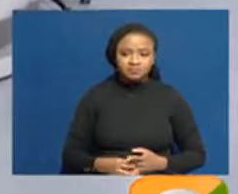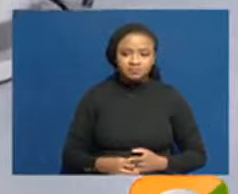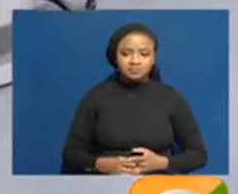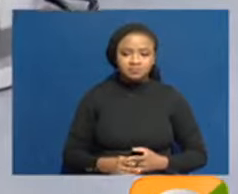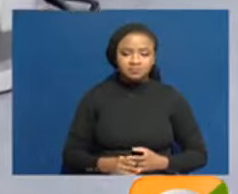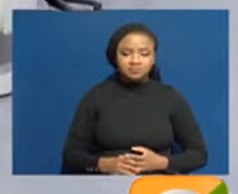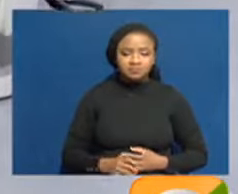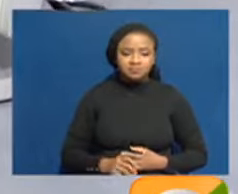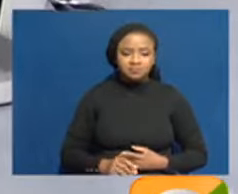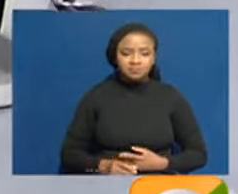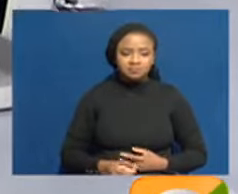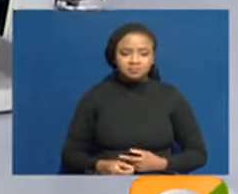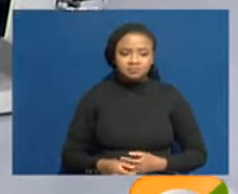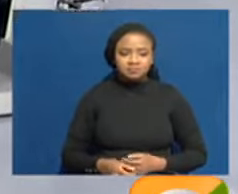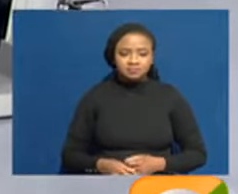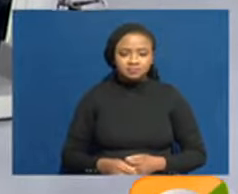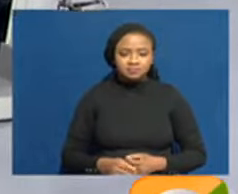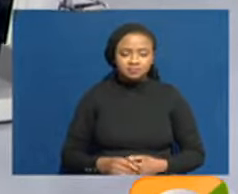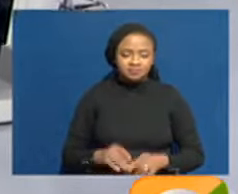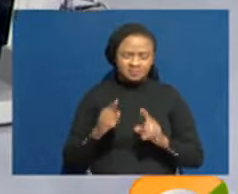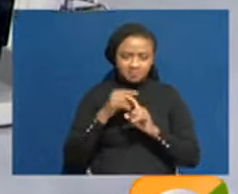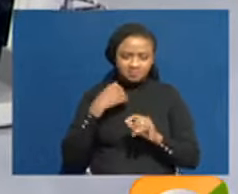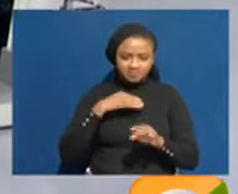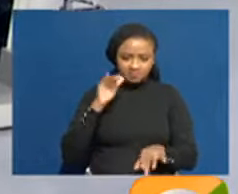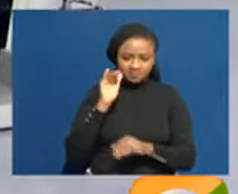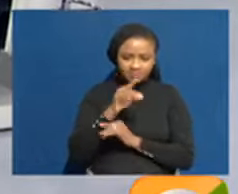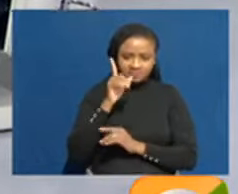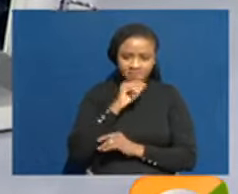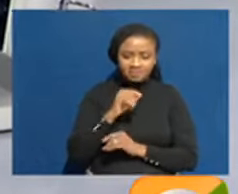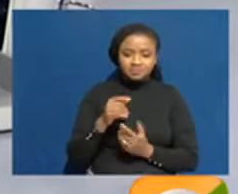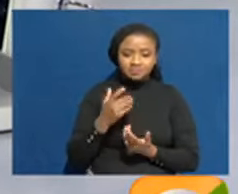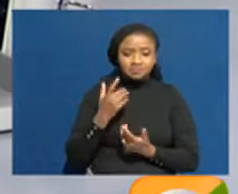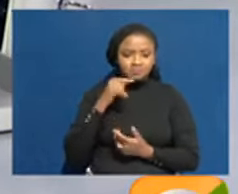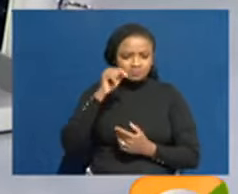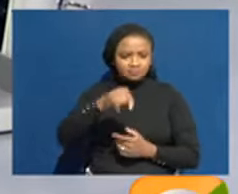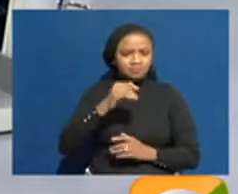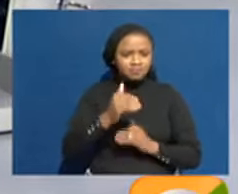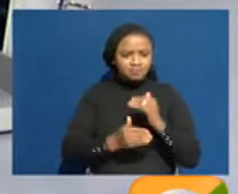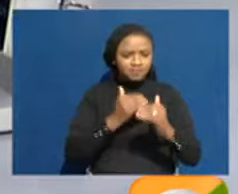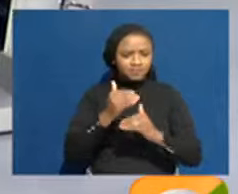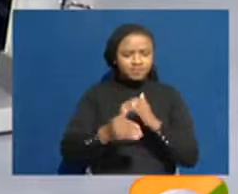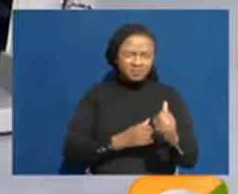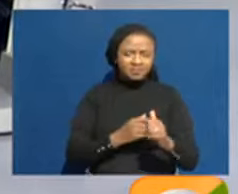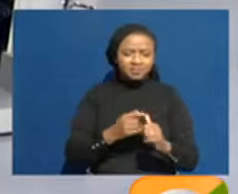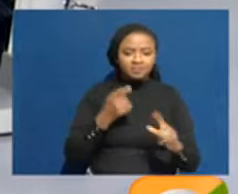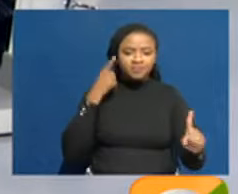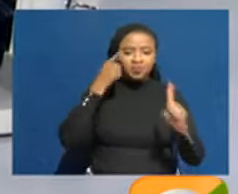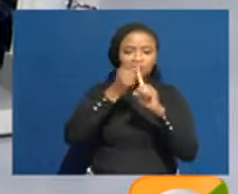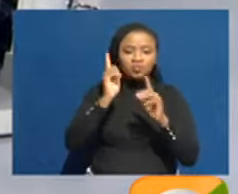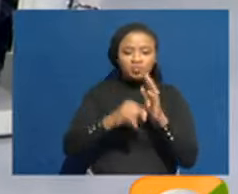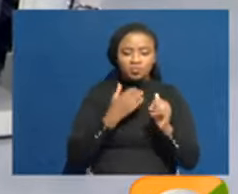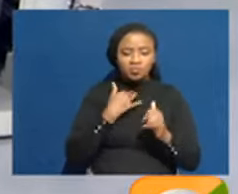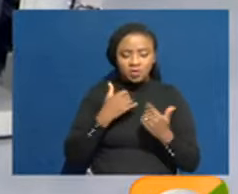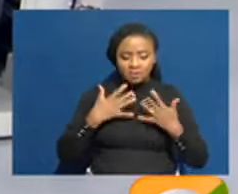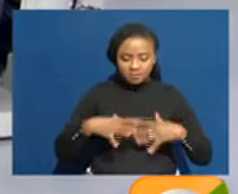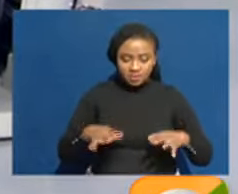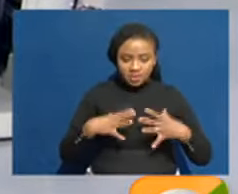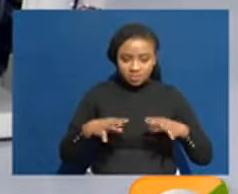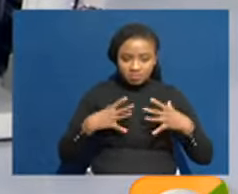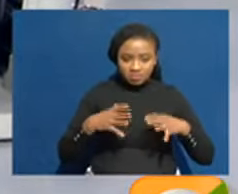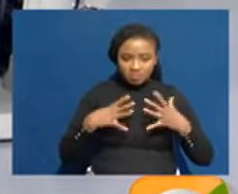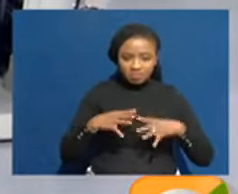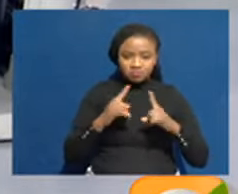this, because when it started this whole process, yes, we can argue that it was people-driven. Yes. But now, as we're looking at implementing it, yes, is